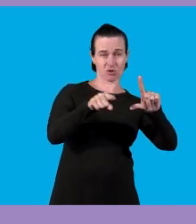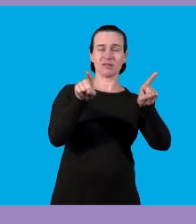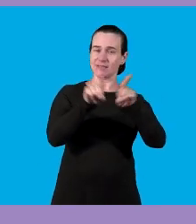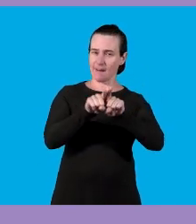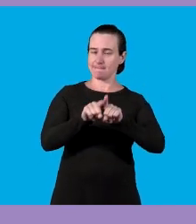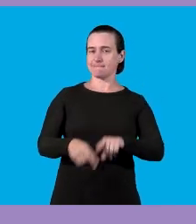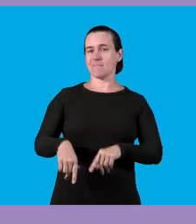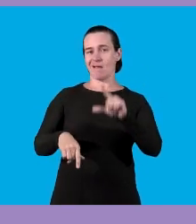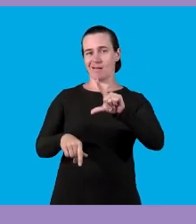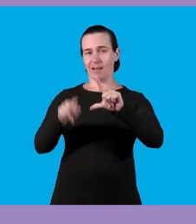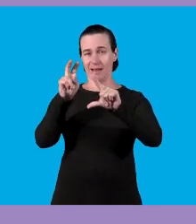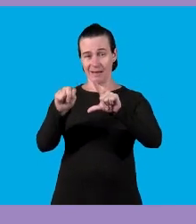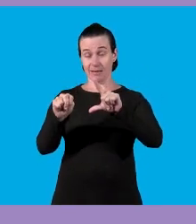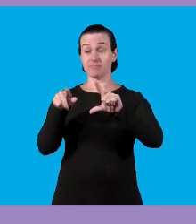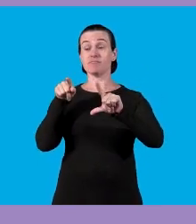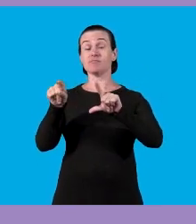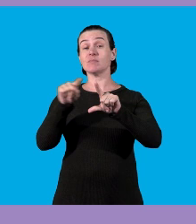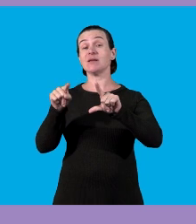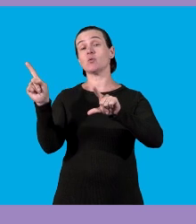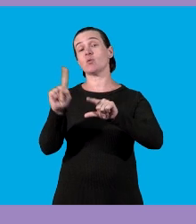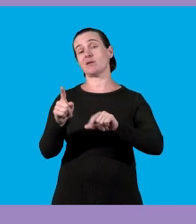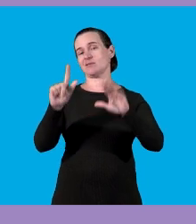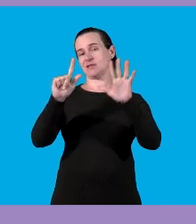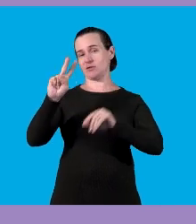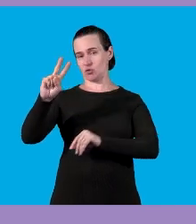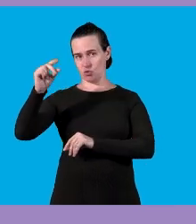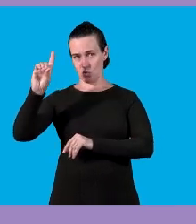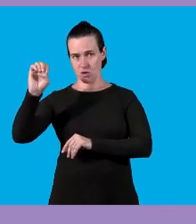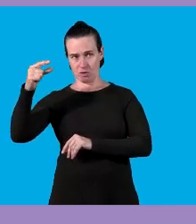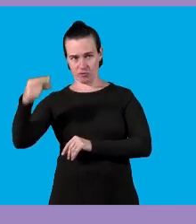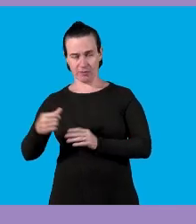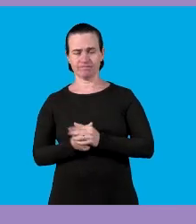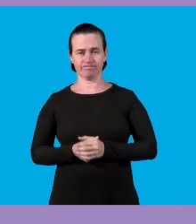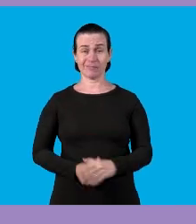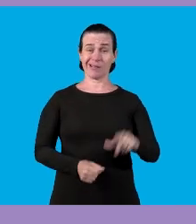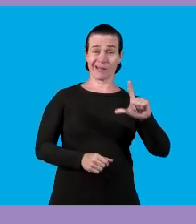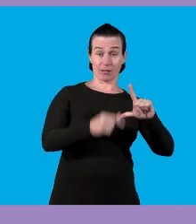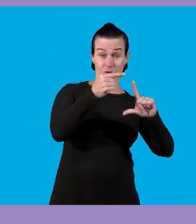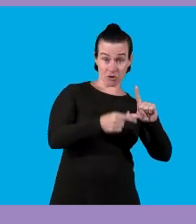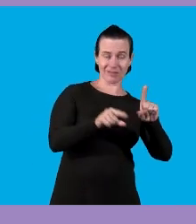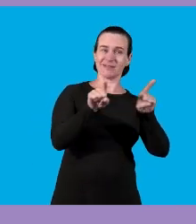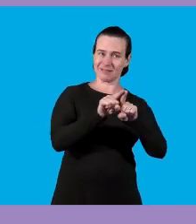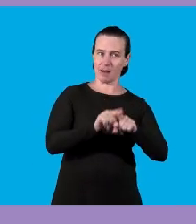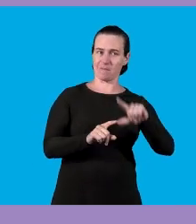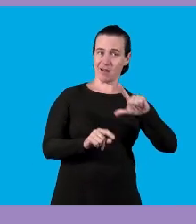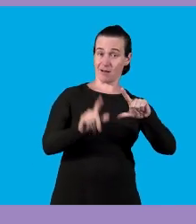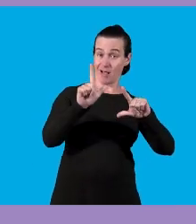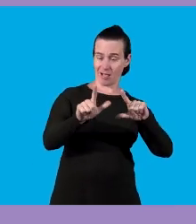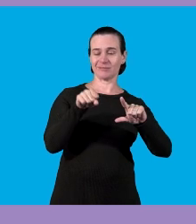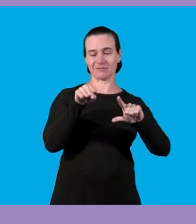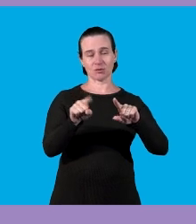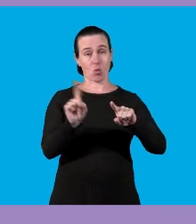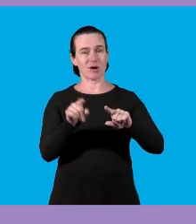angle N, which equals to 72 degrees, and angle G equals to angle L, which equals to 65